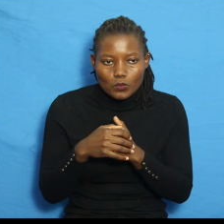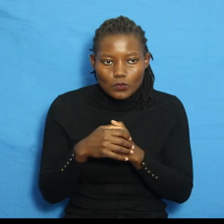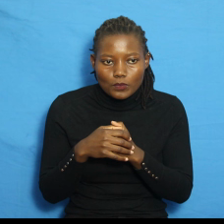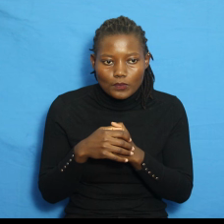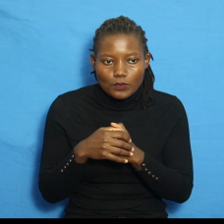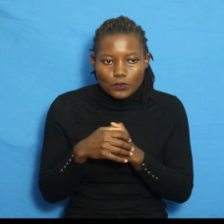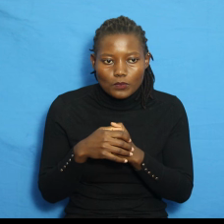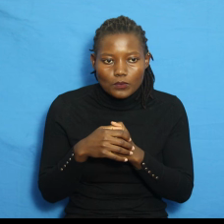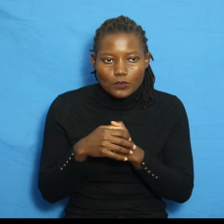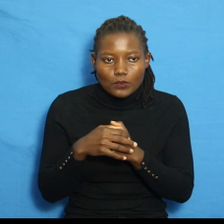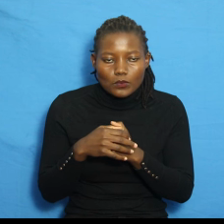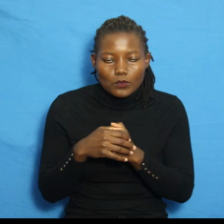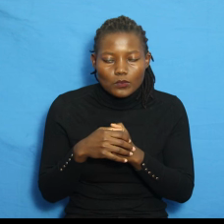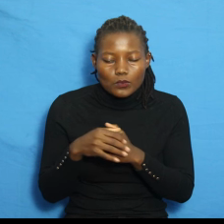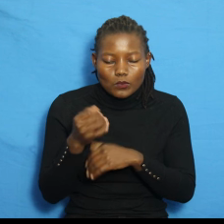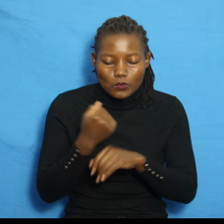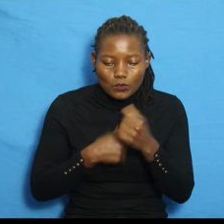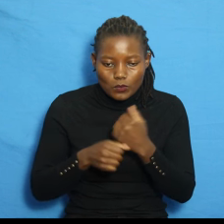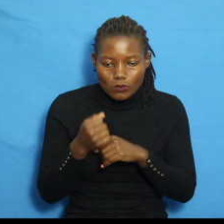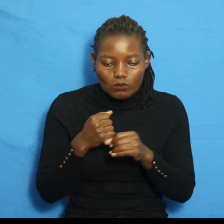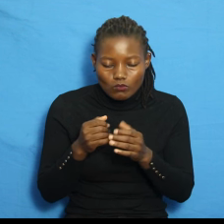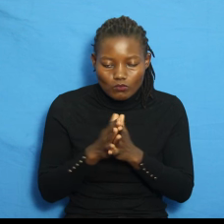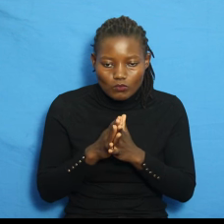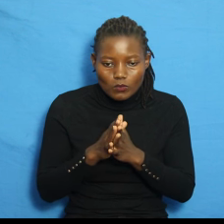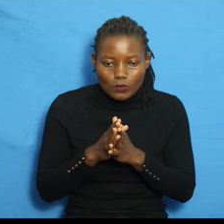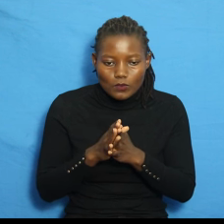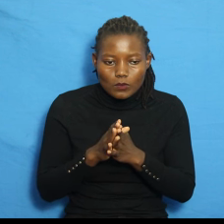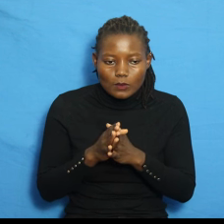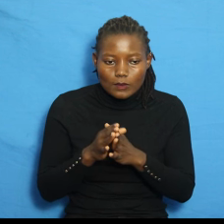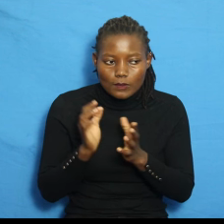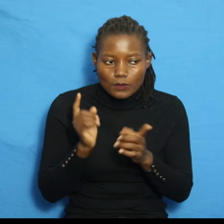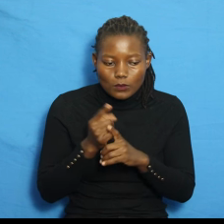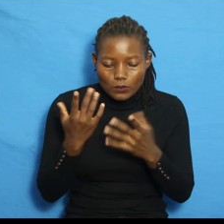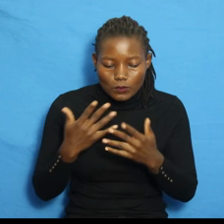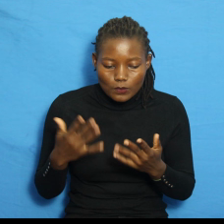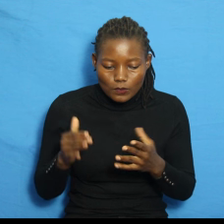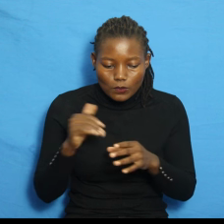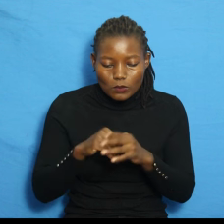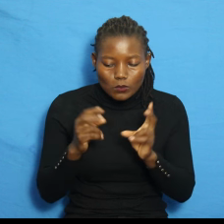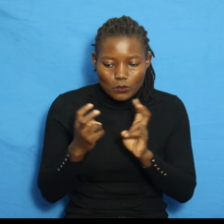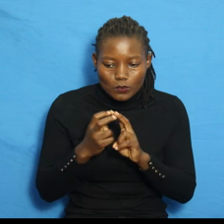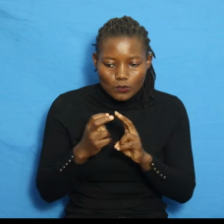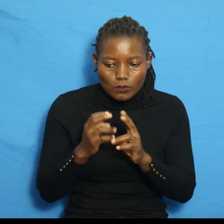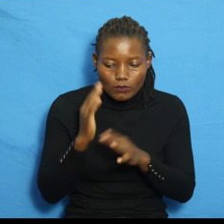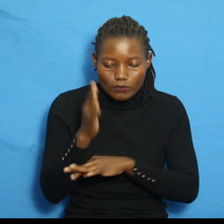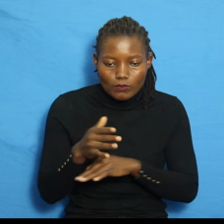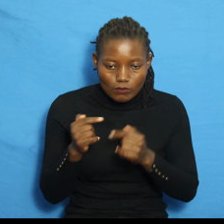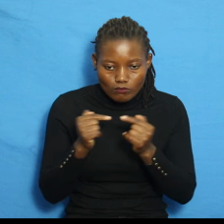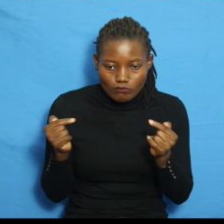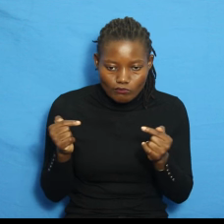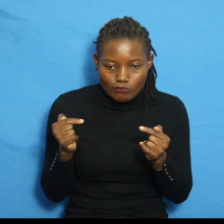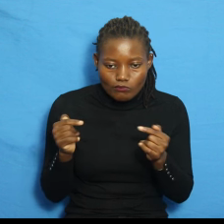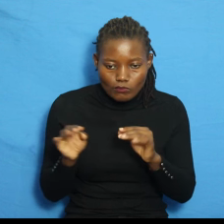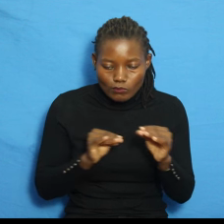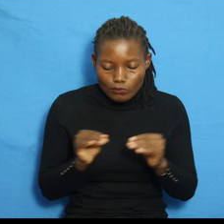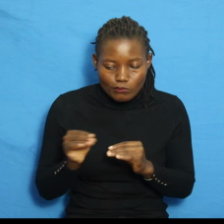to get that performance enhancement. Friction is a force that acts at the interface of surfaces in contact